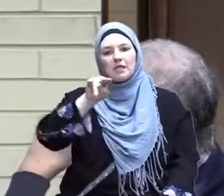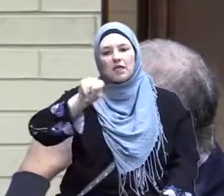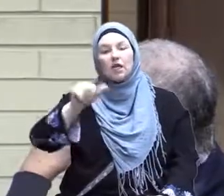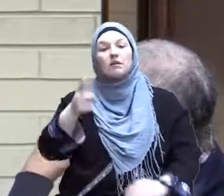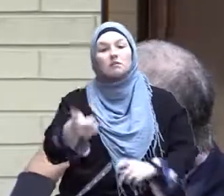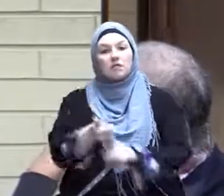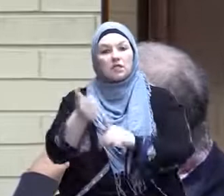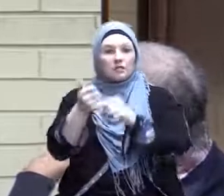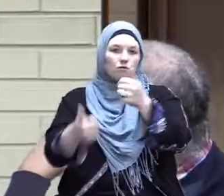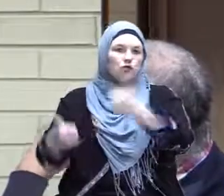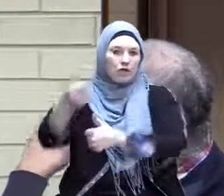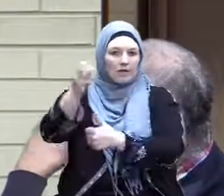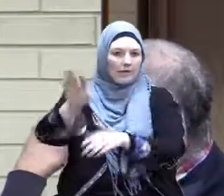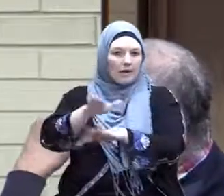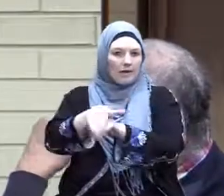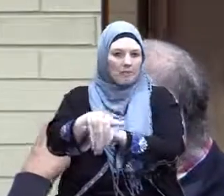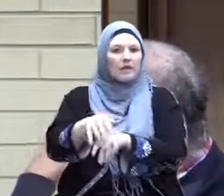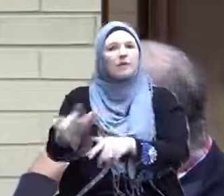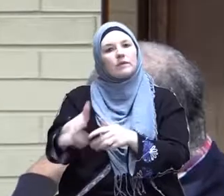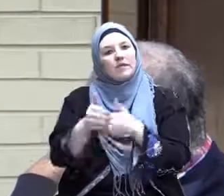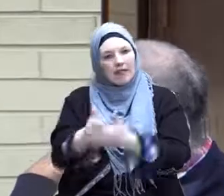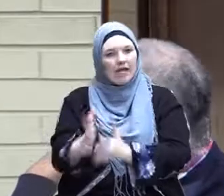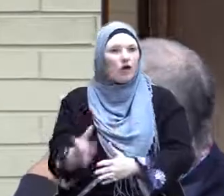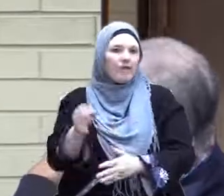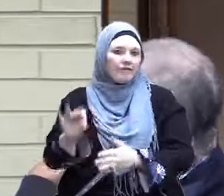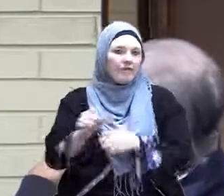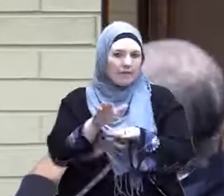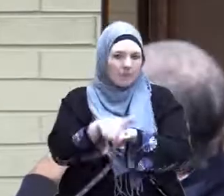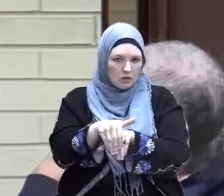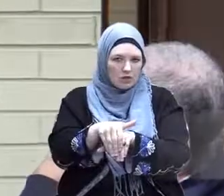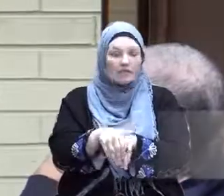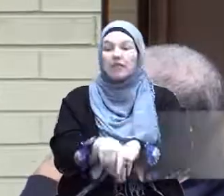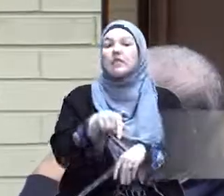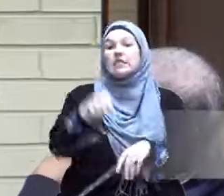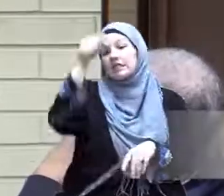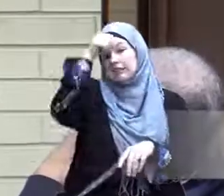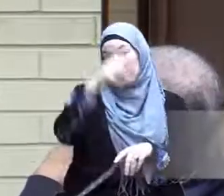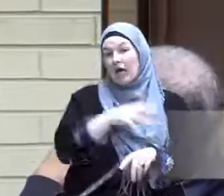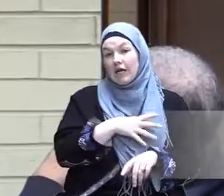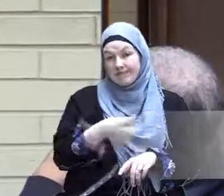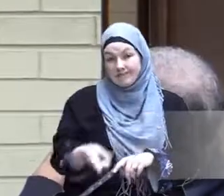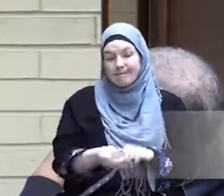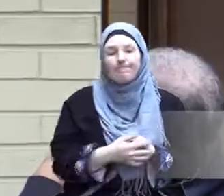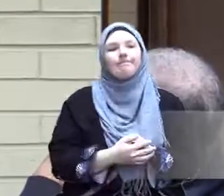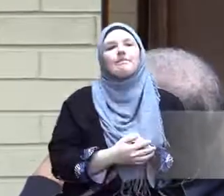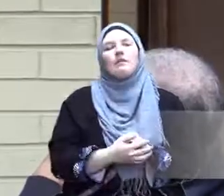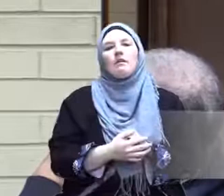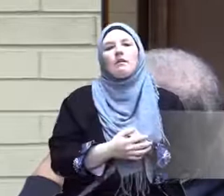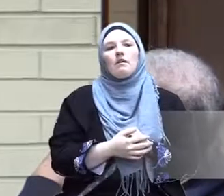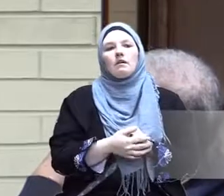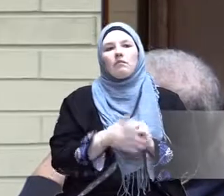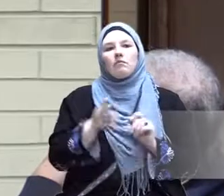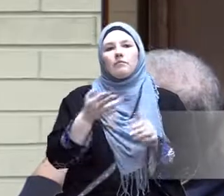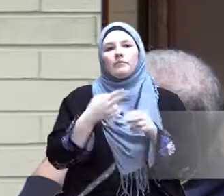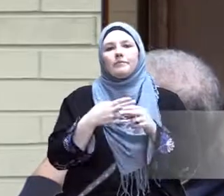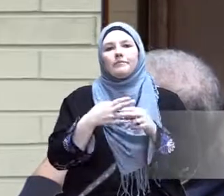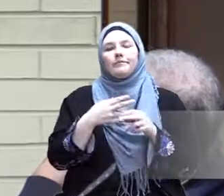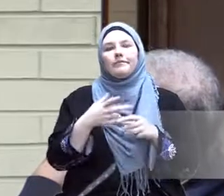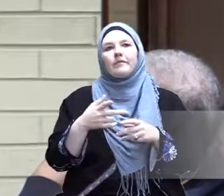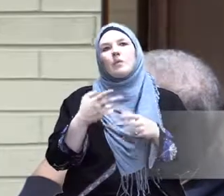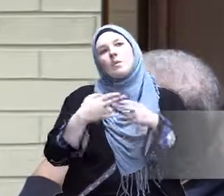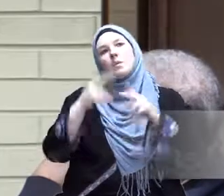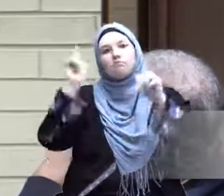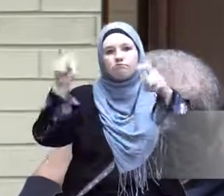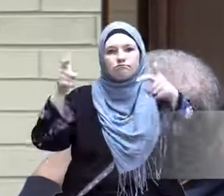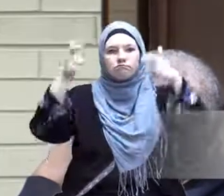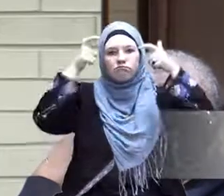charge of the hypocrites. He was the leader of hypocrisy. This guy was being crowned as